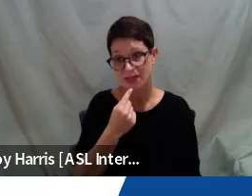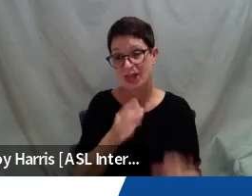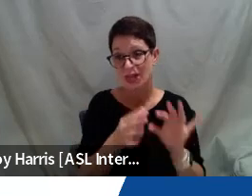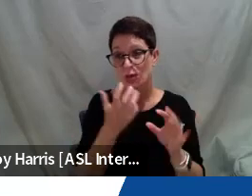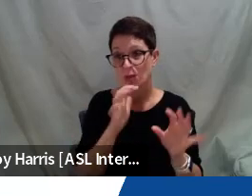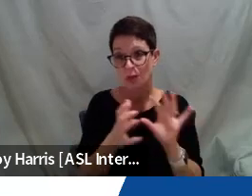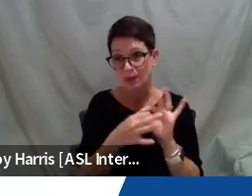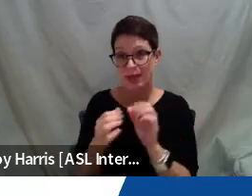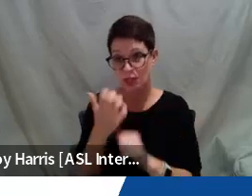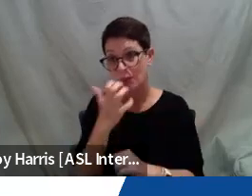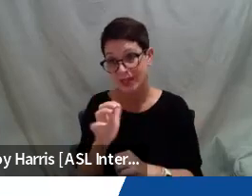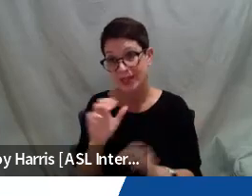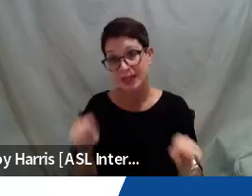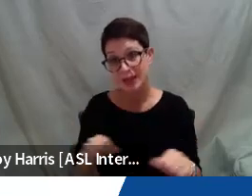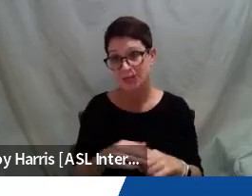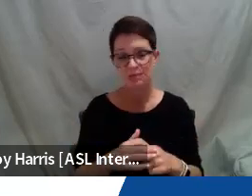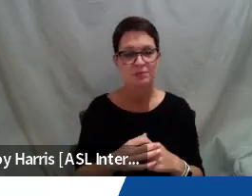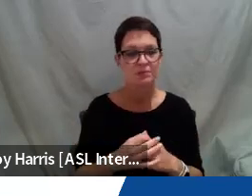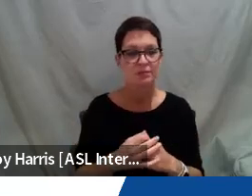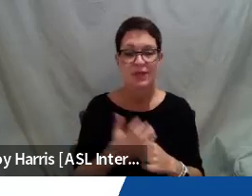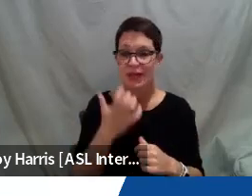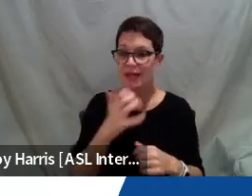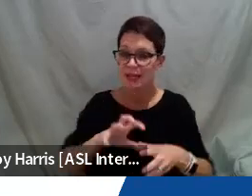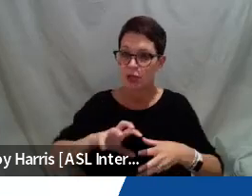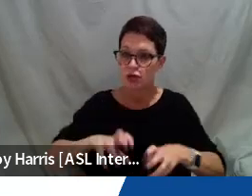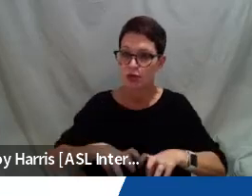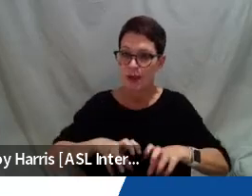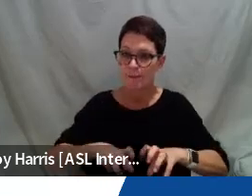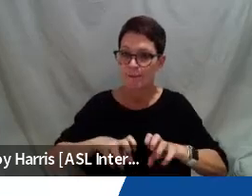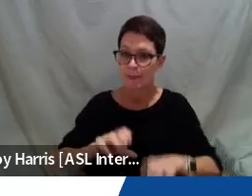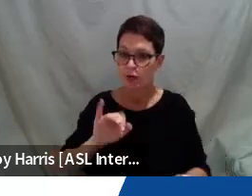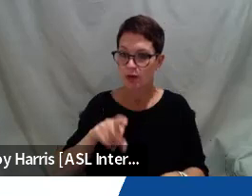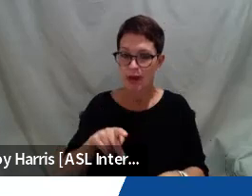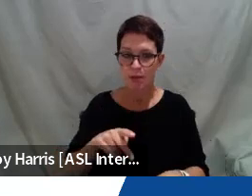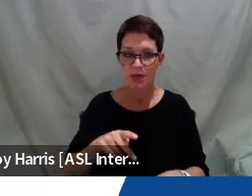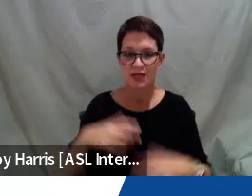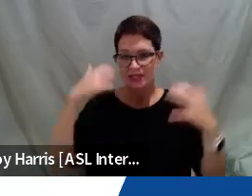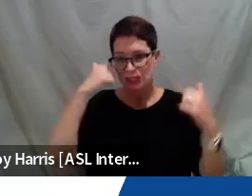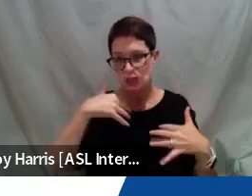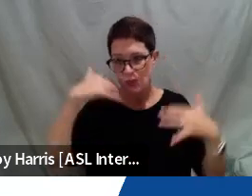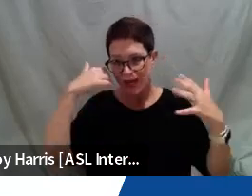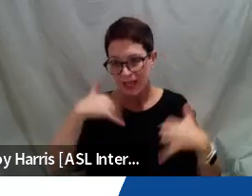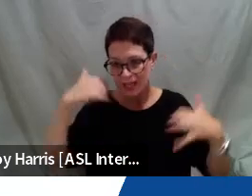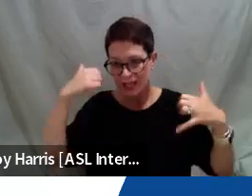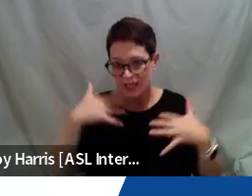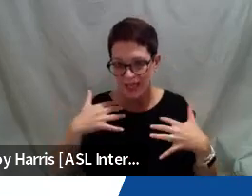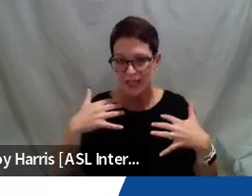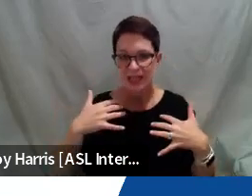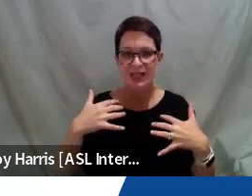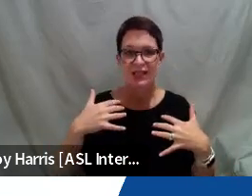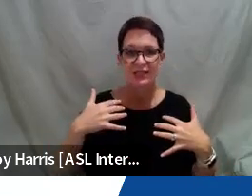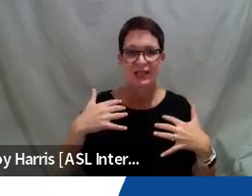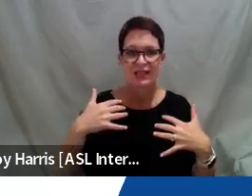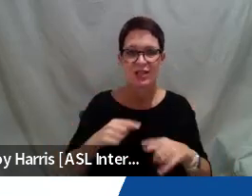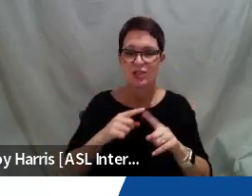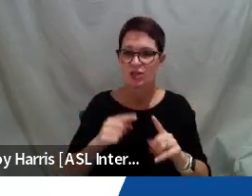heat-related illnesses. So heat cramps are heavy sweating, can occur after heavy sweating